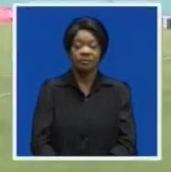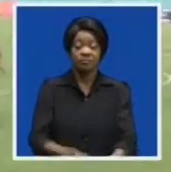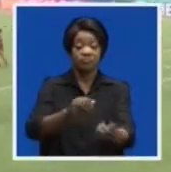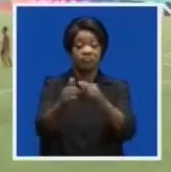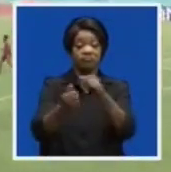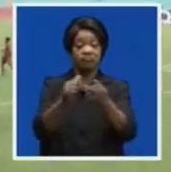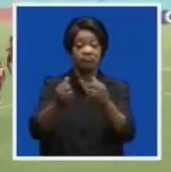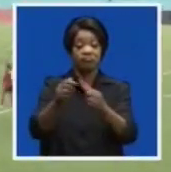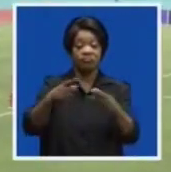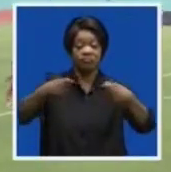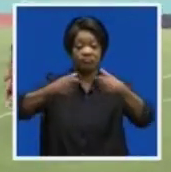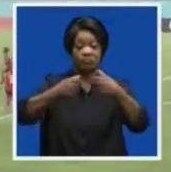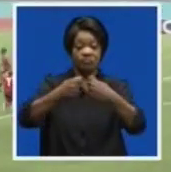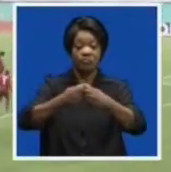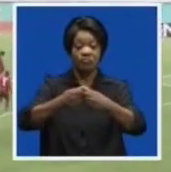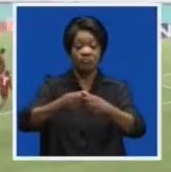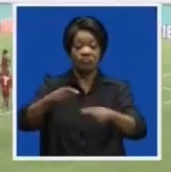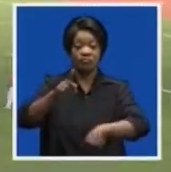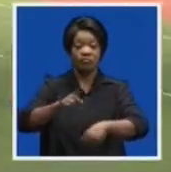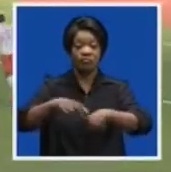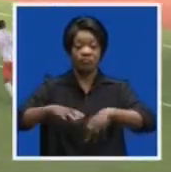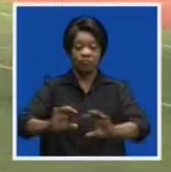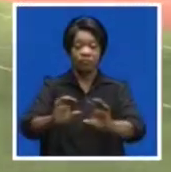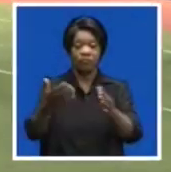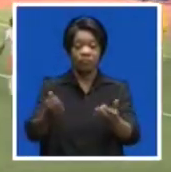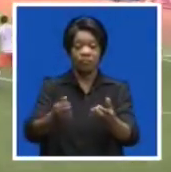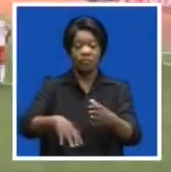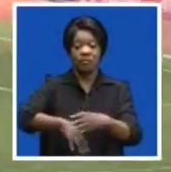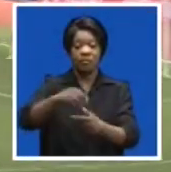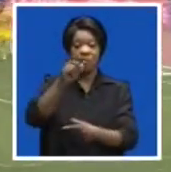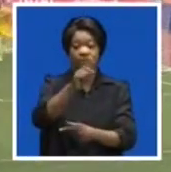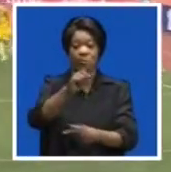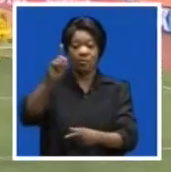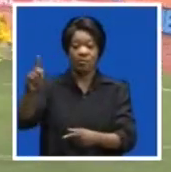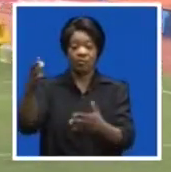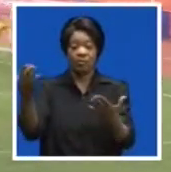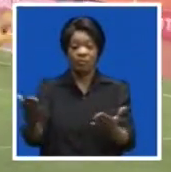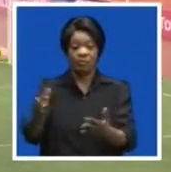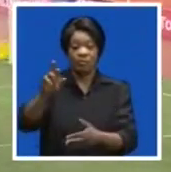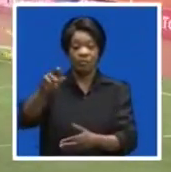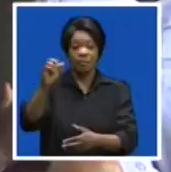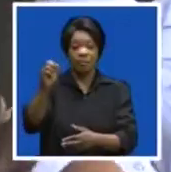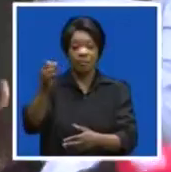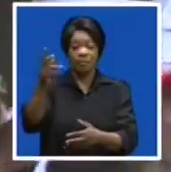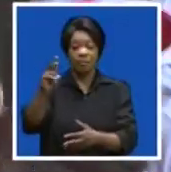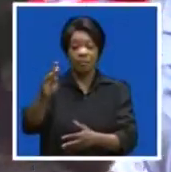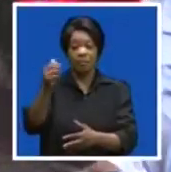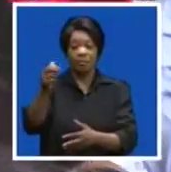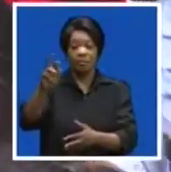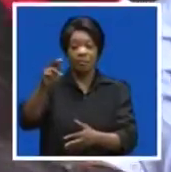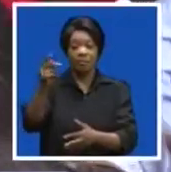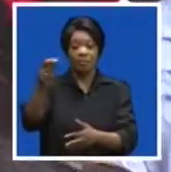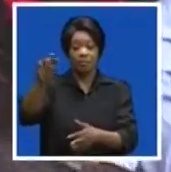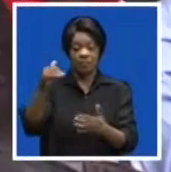And in sports, Zanaco Football Club has played out to a 1-1 draw against the RS Berkane of Morocco in